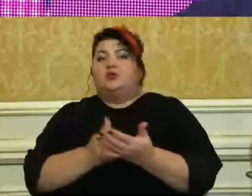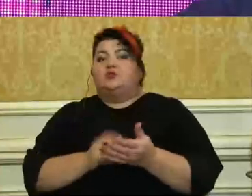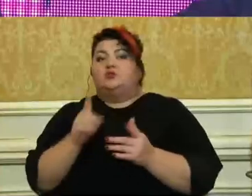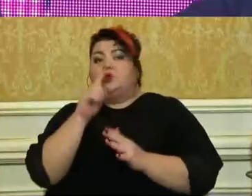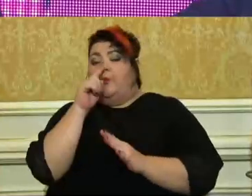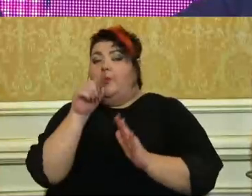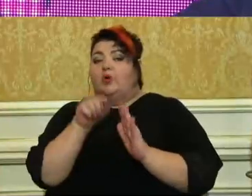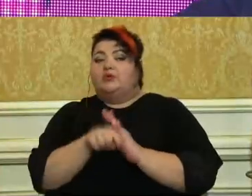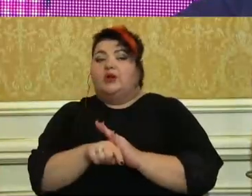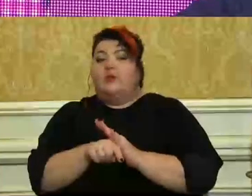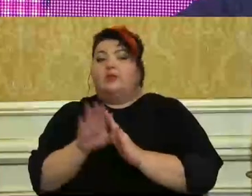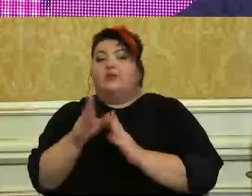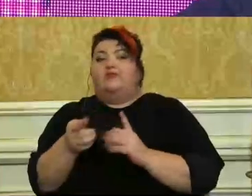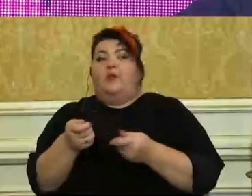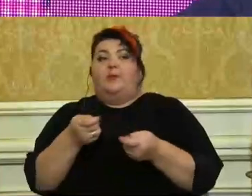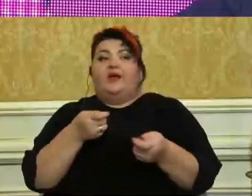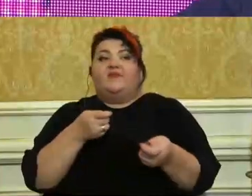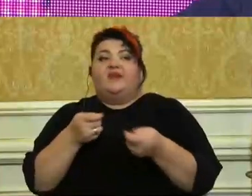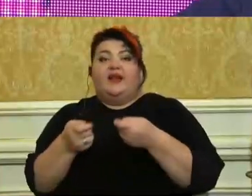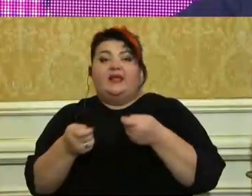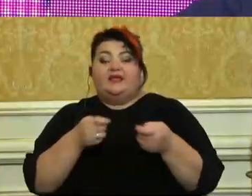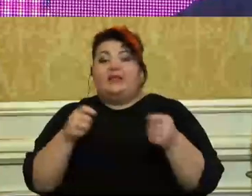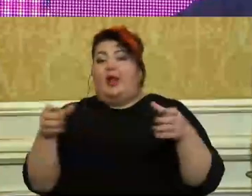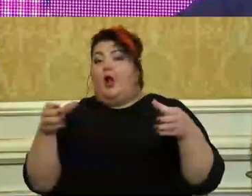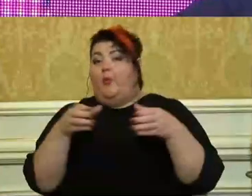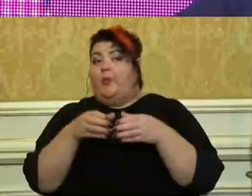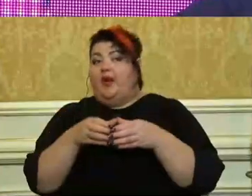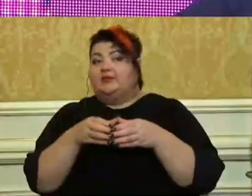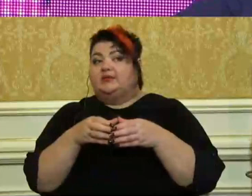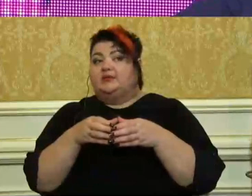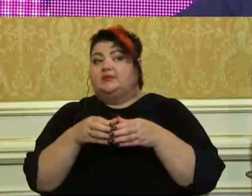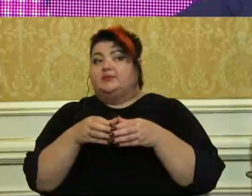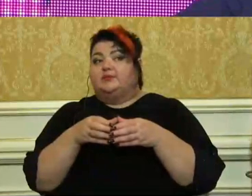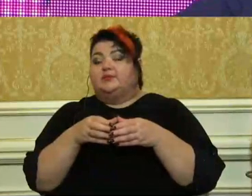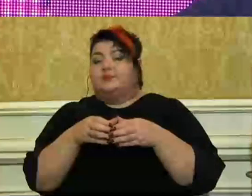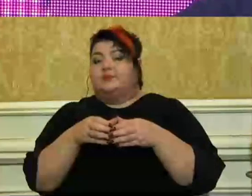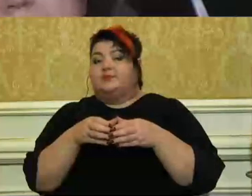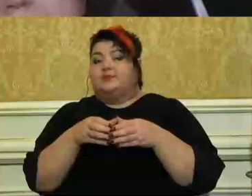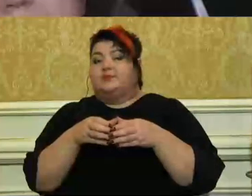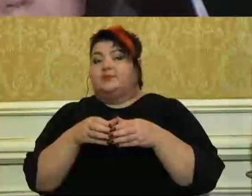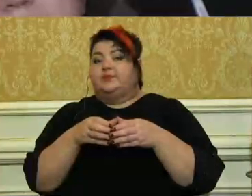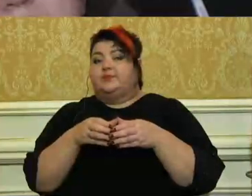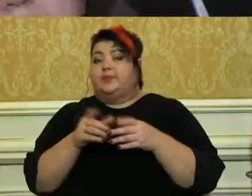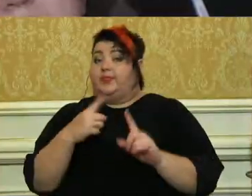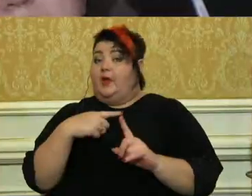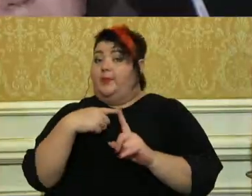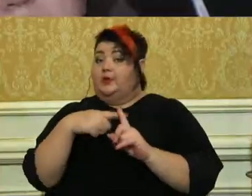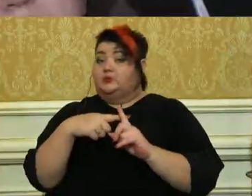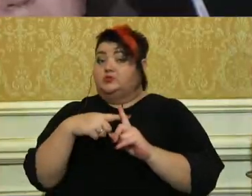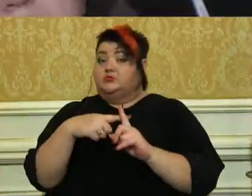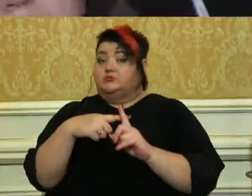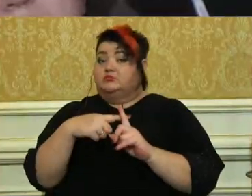any support to just, you know, enter the board of a company, a board of directors of the